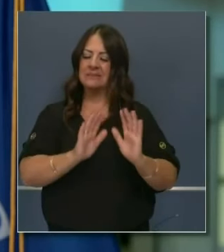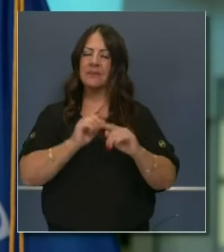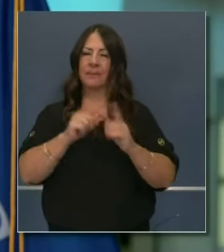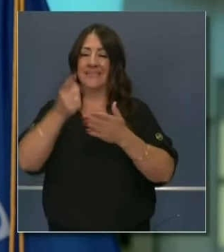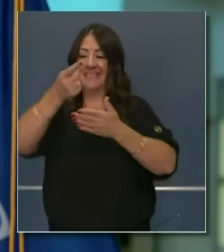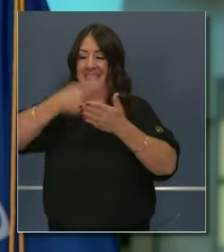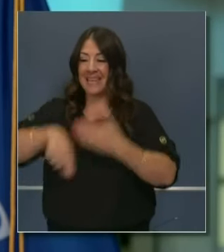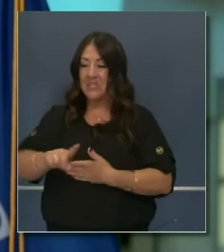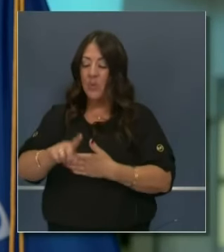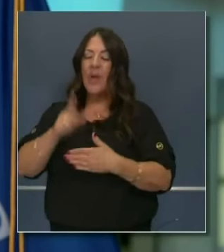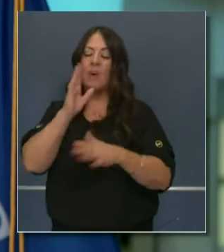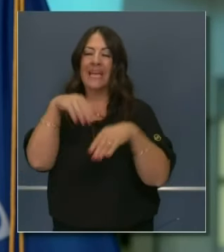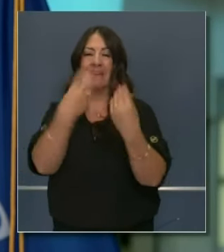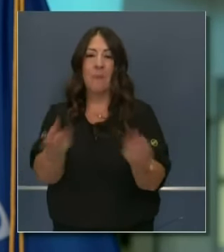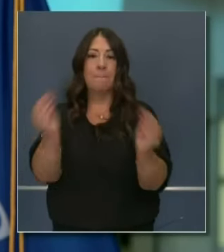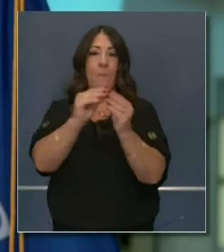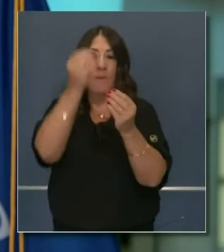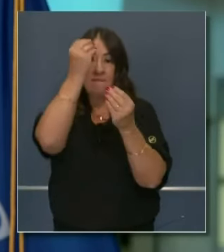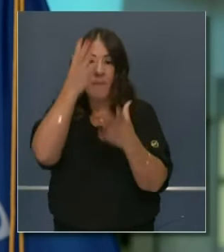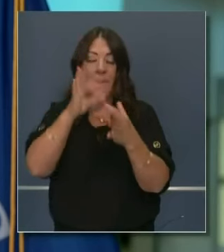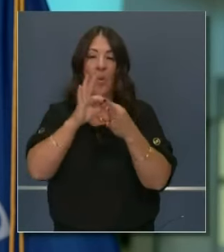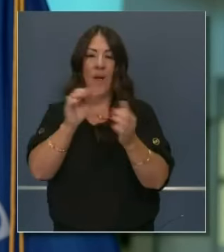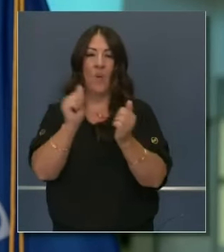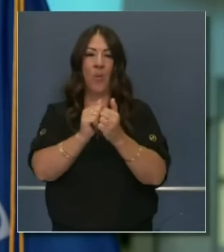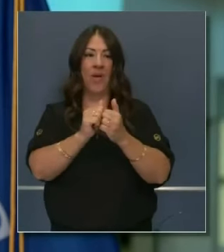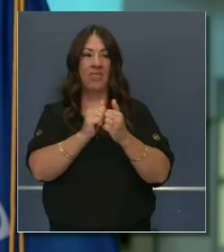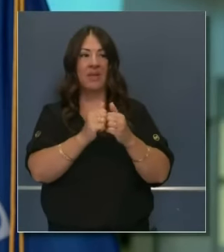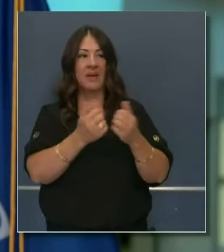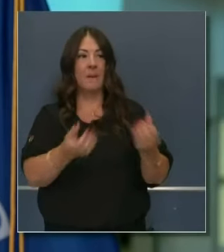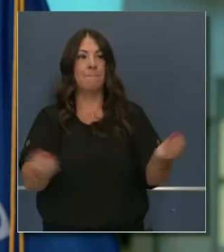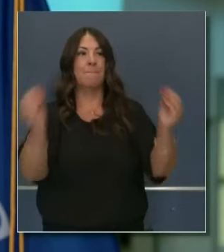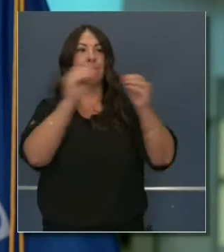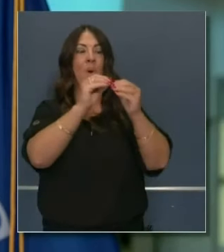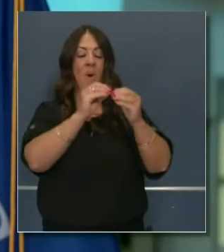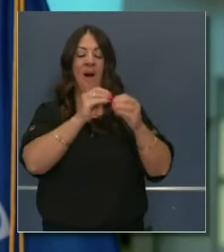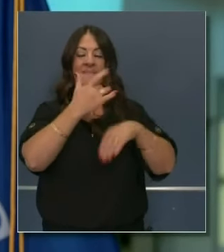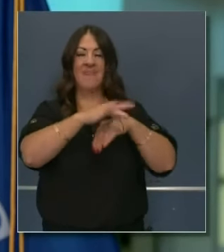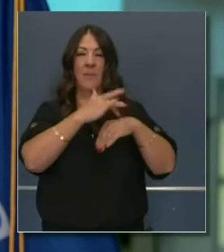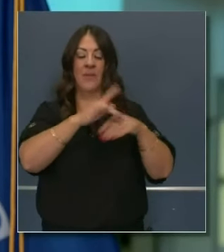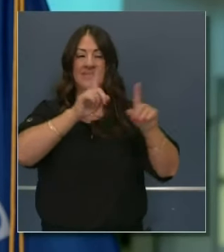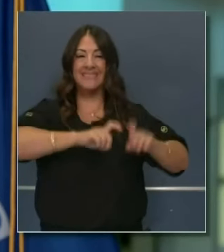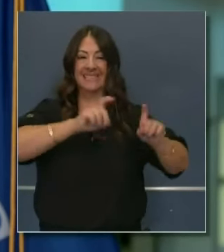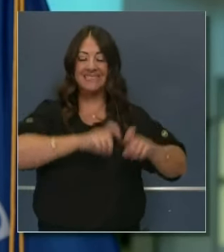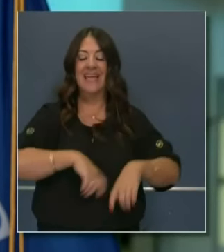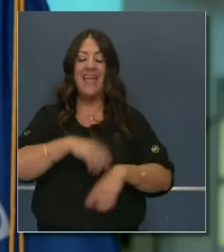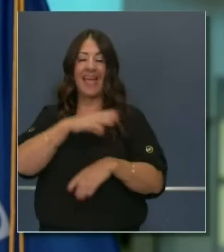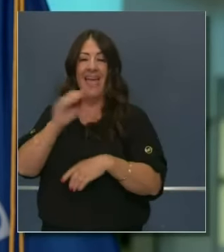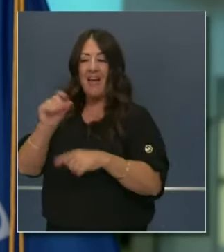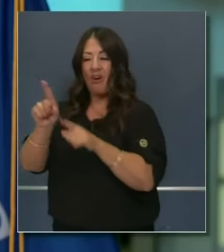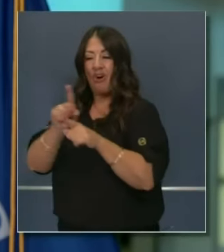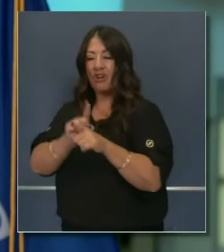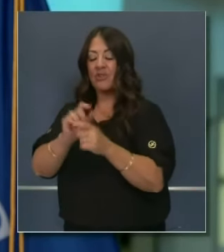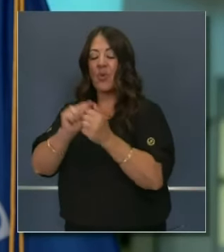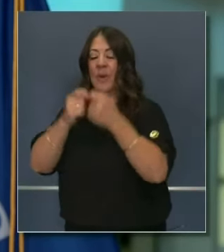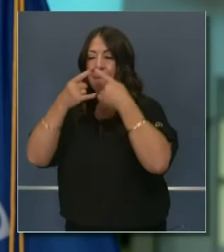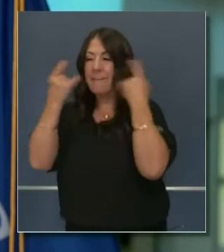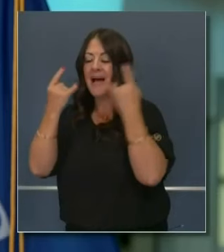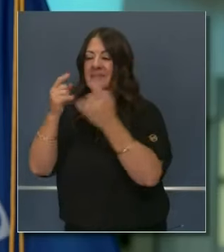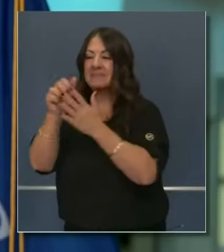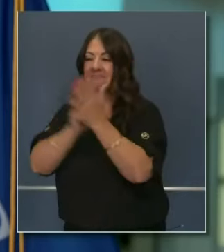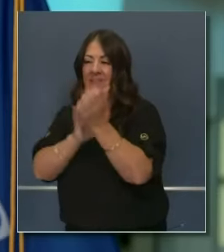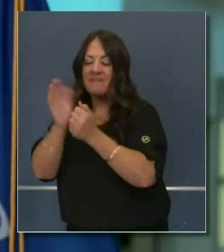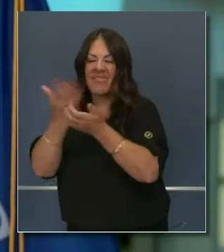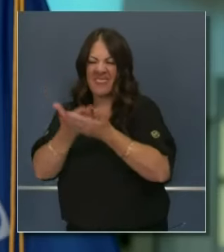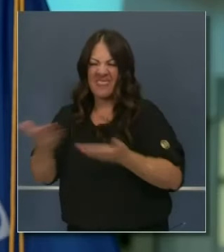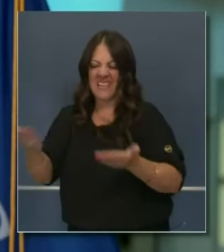the testing side. We'll also be announcing some updates on the PPE side, in addition to the announcement we